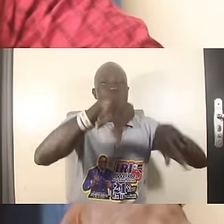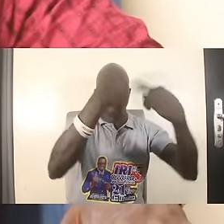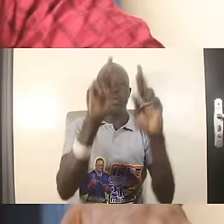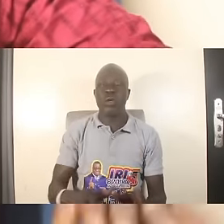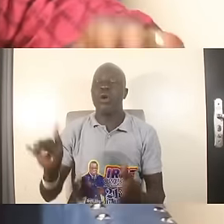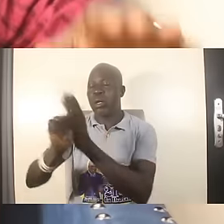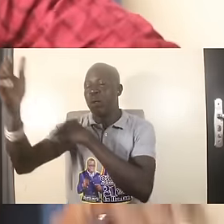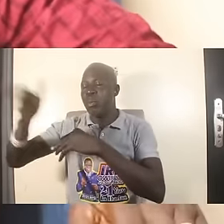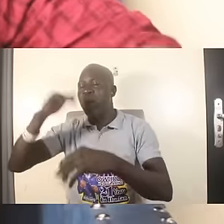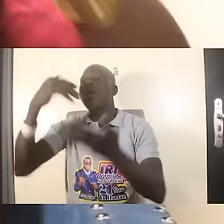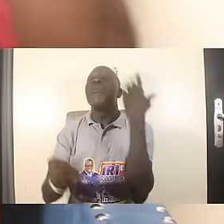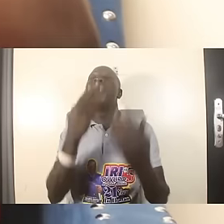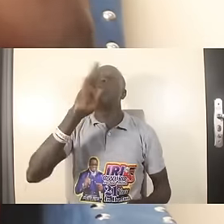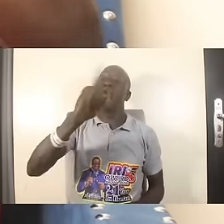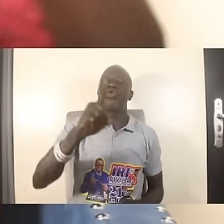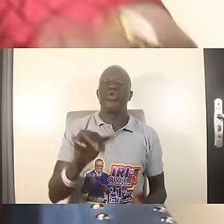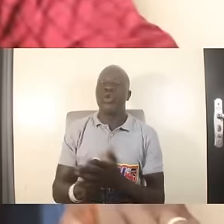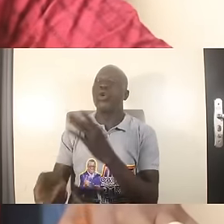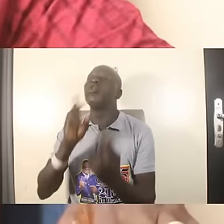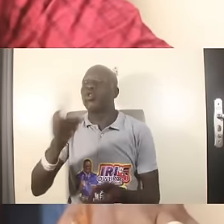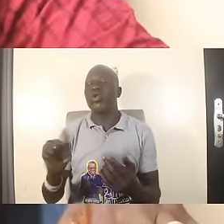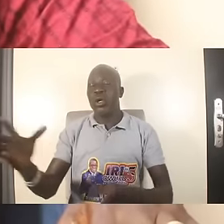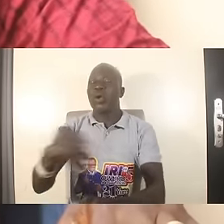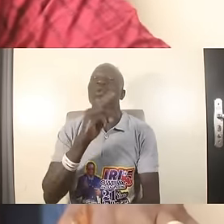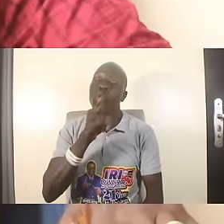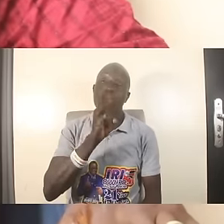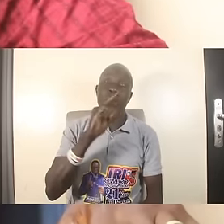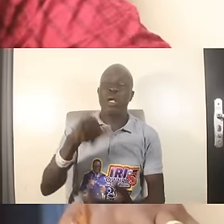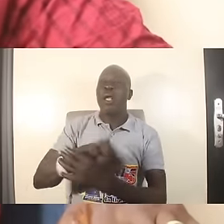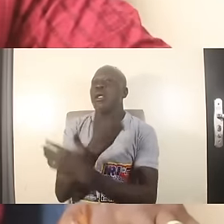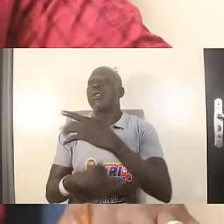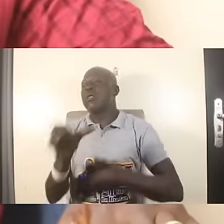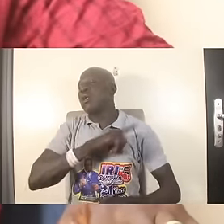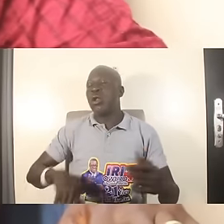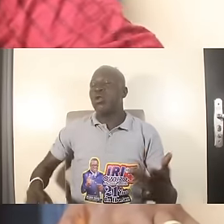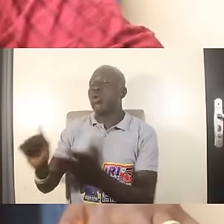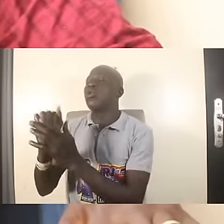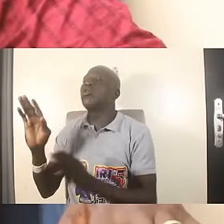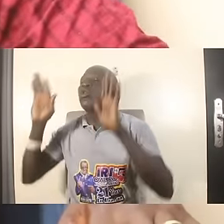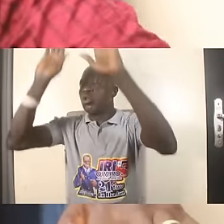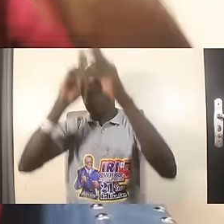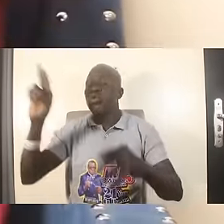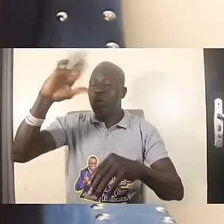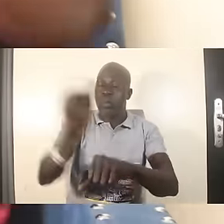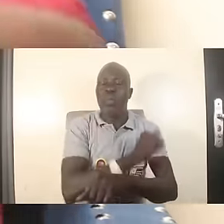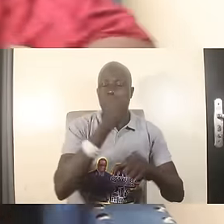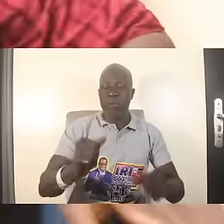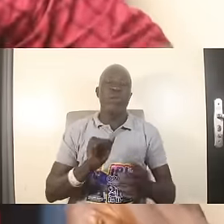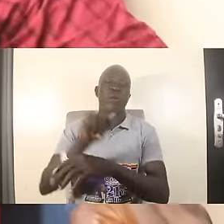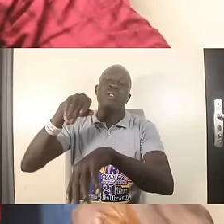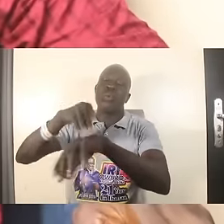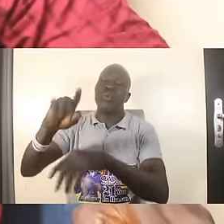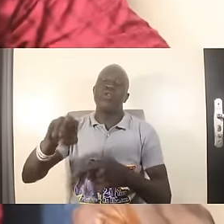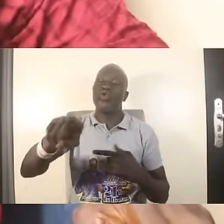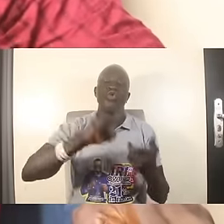to make sure you take from that home. The Lord wants to use this power. The